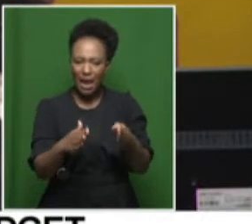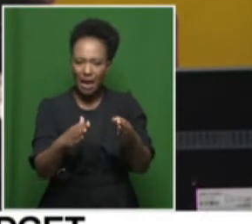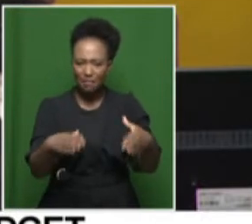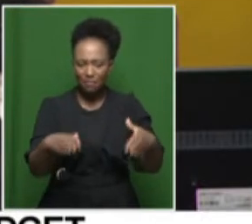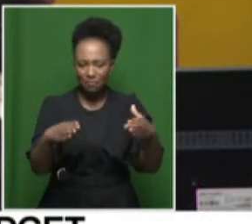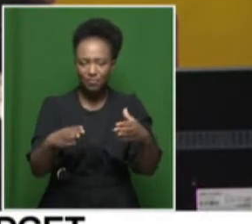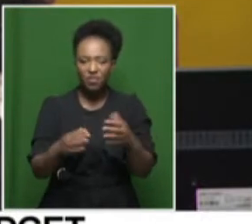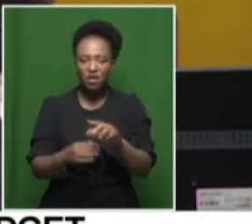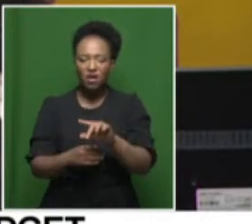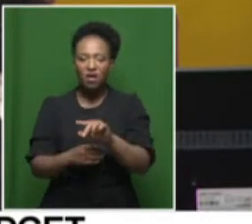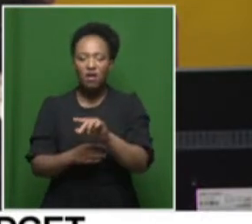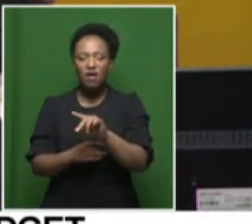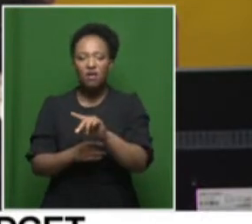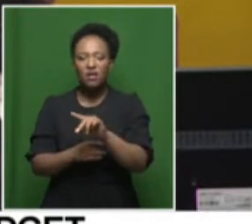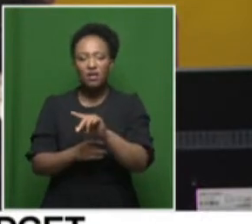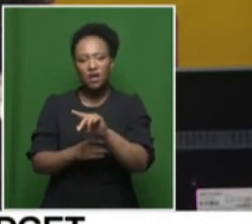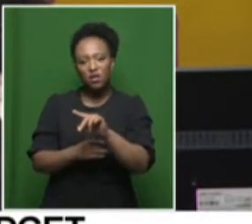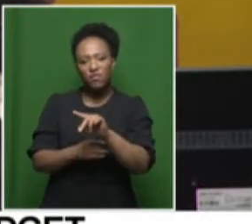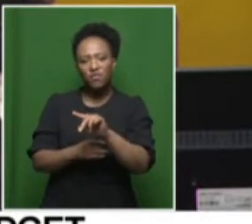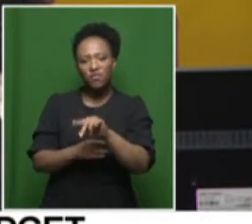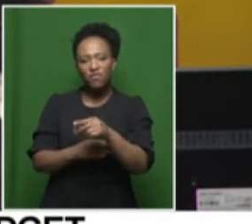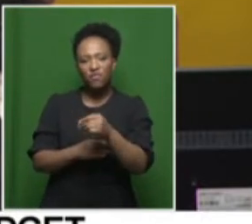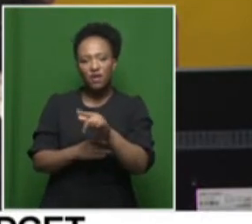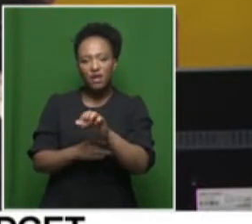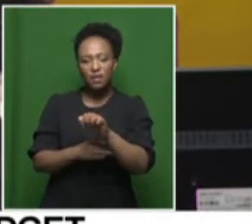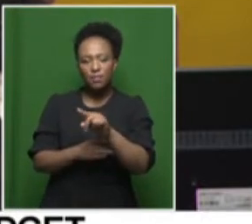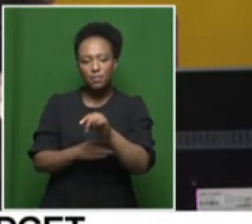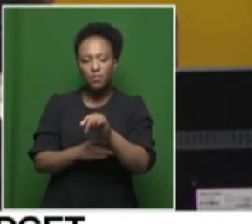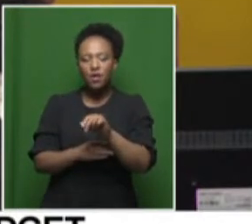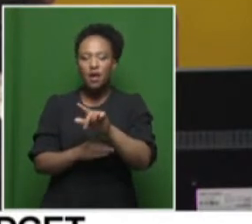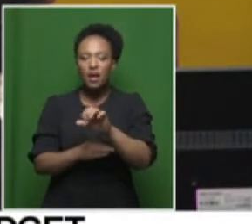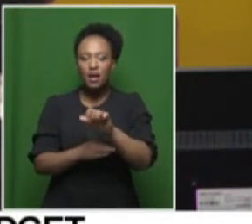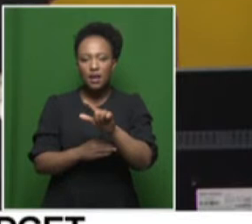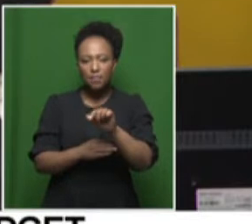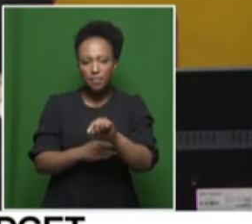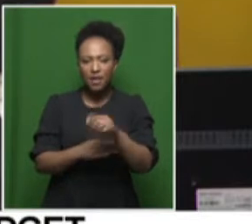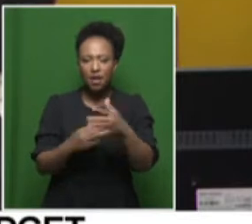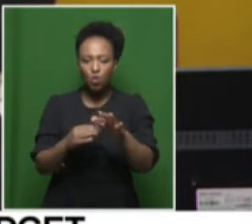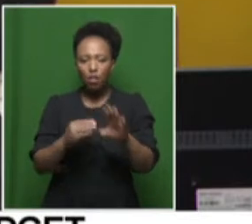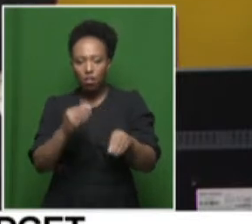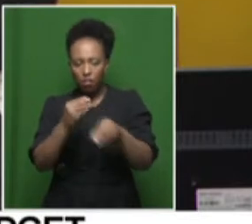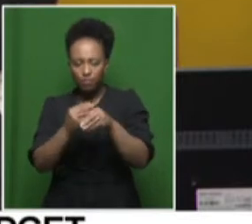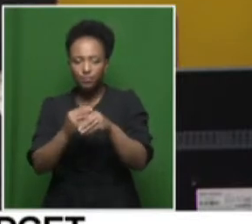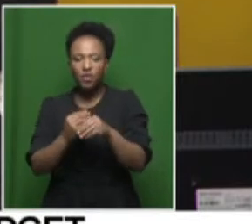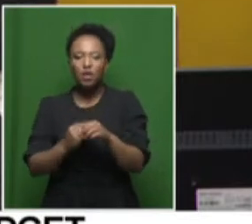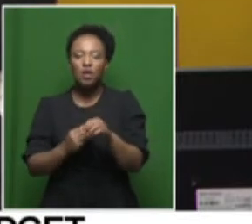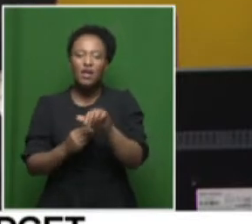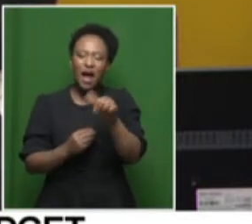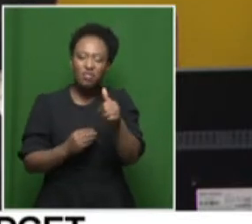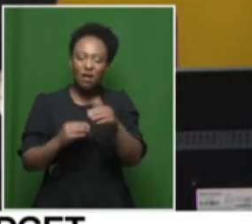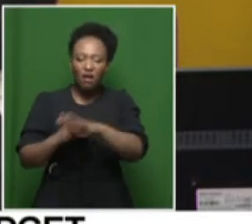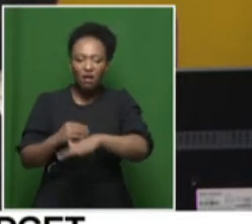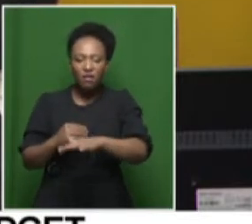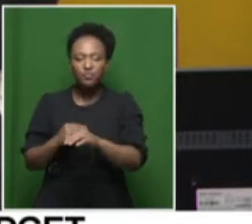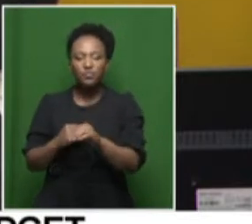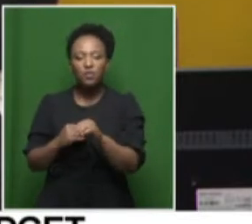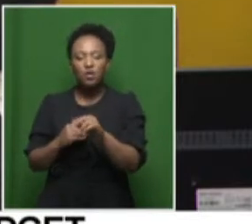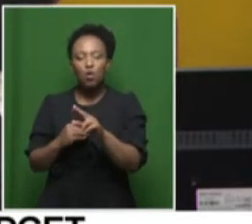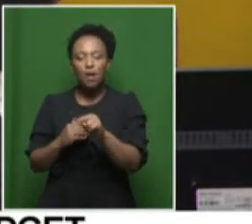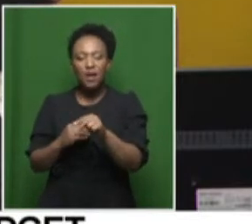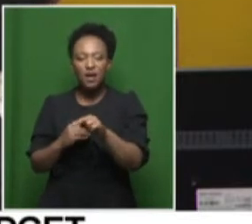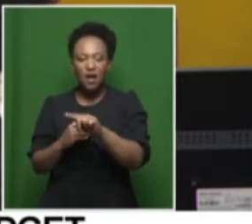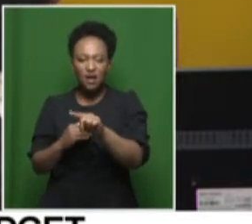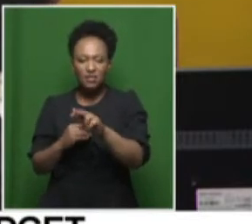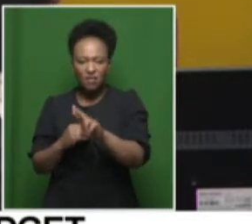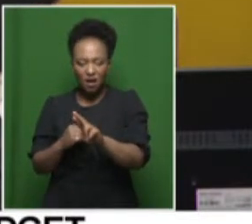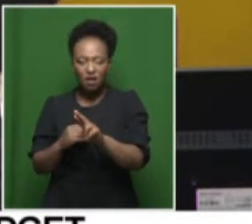is allocated 1.4 billion for the Olifantsfontein Ebenezer plants. The Umgeni Water